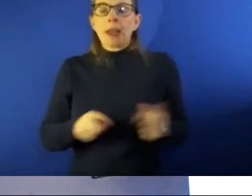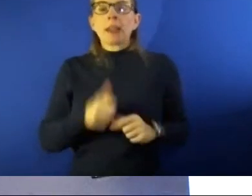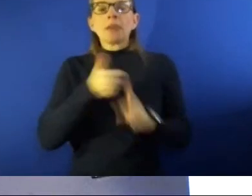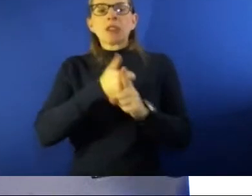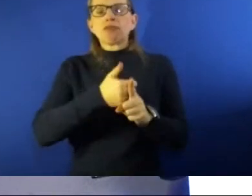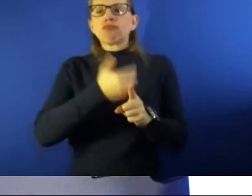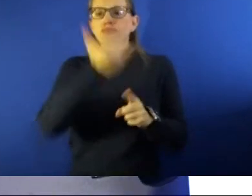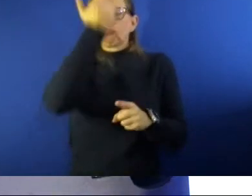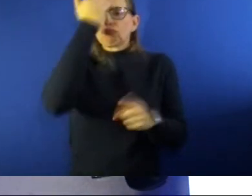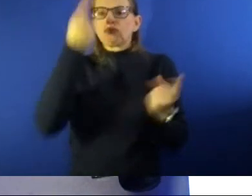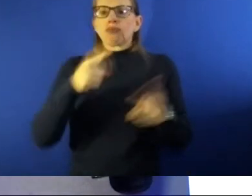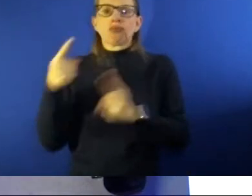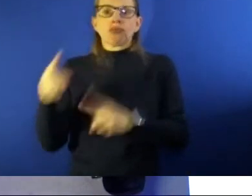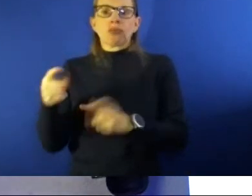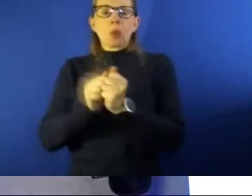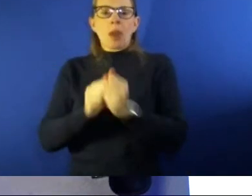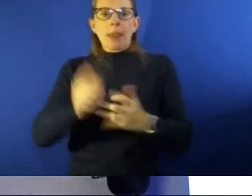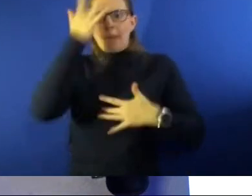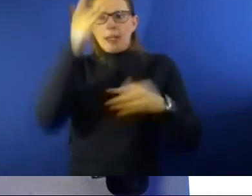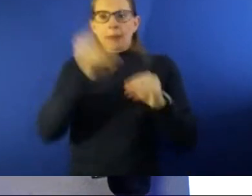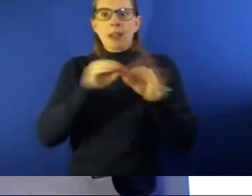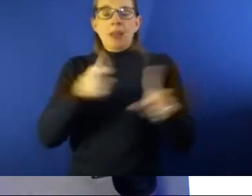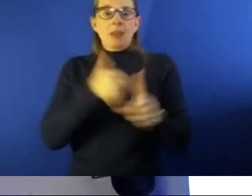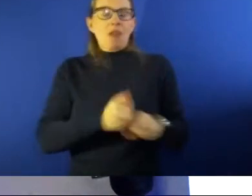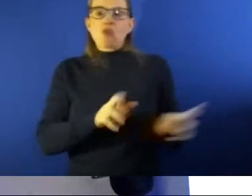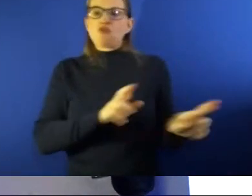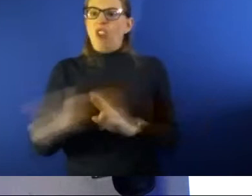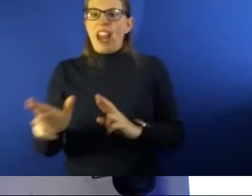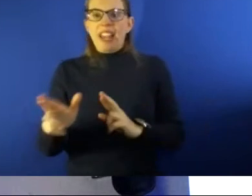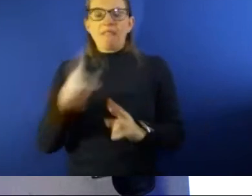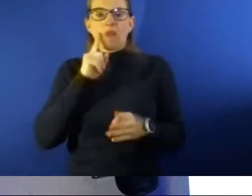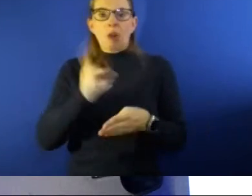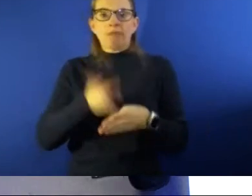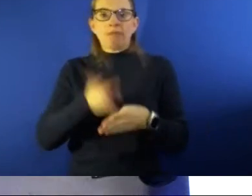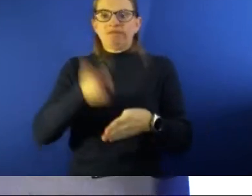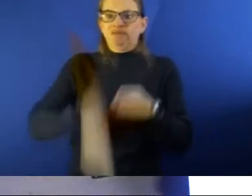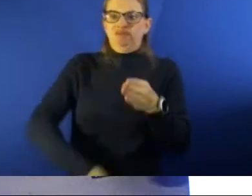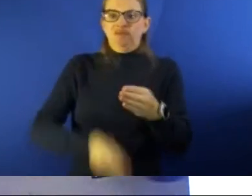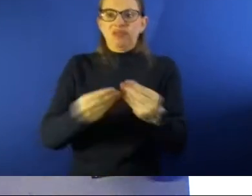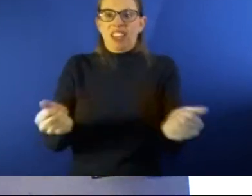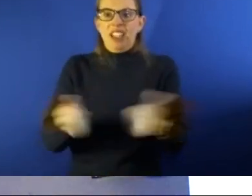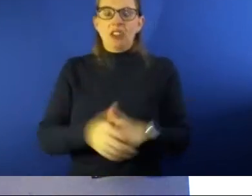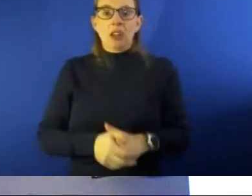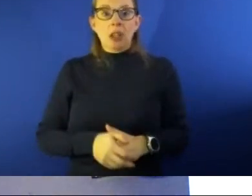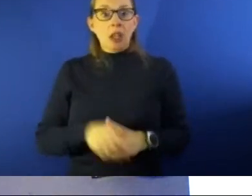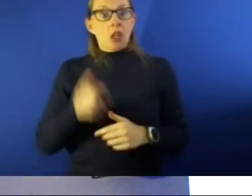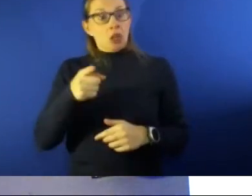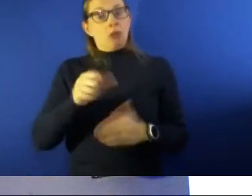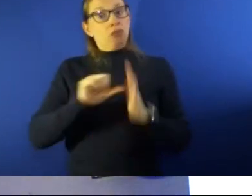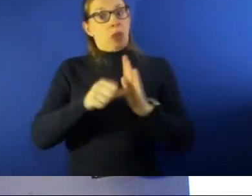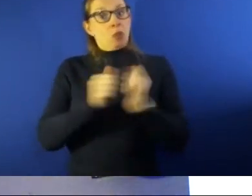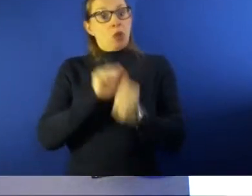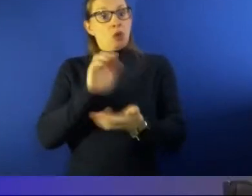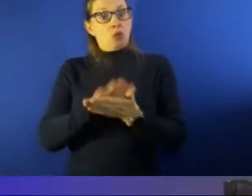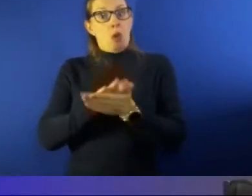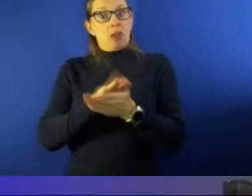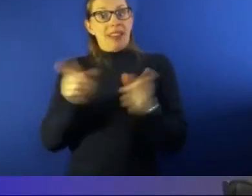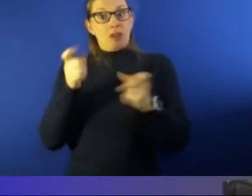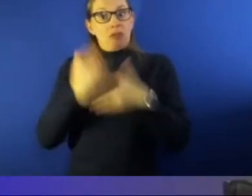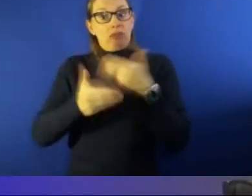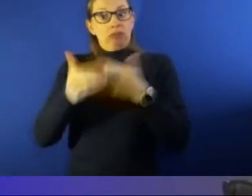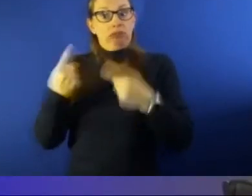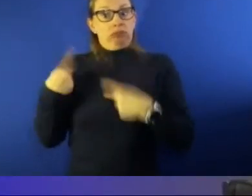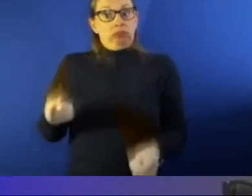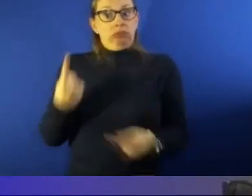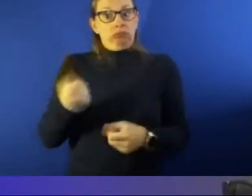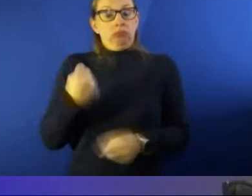on with the pandemic and just as ready as any of us for it to be over. Were you impressed with how schools have handled this past year? Yes. I felt really